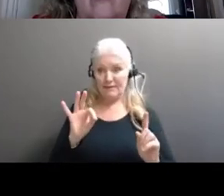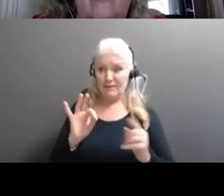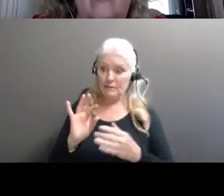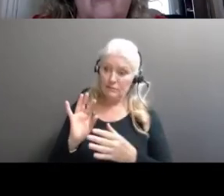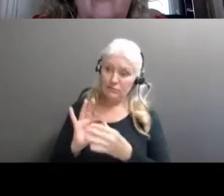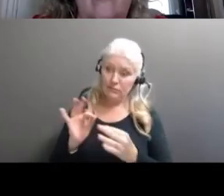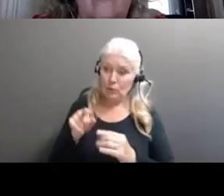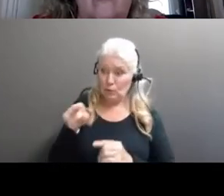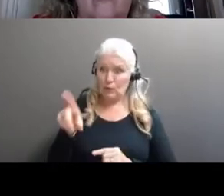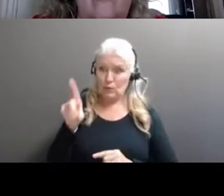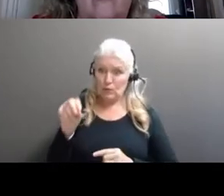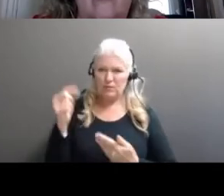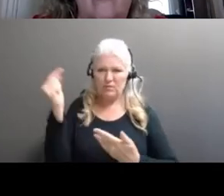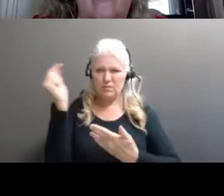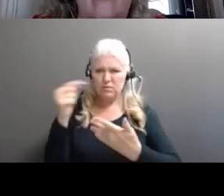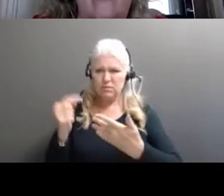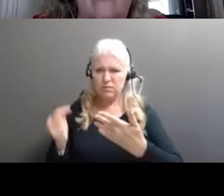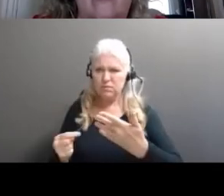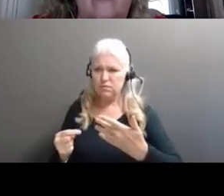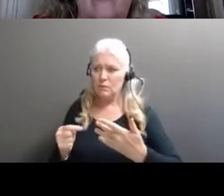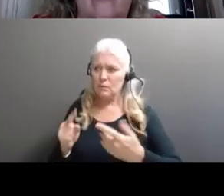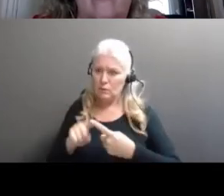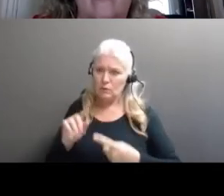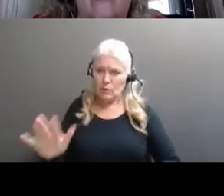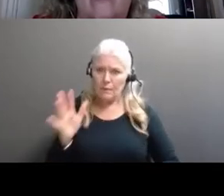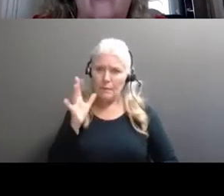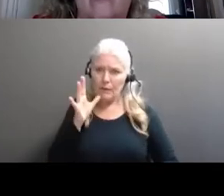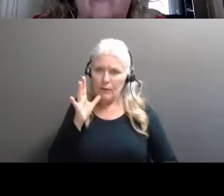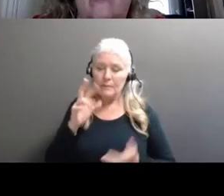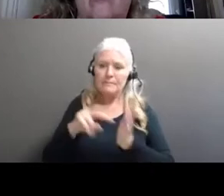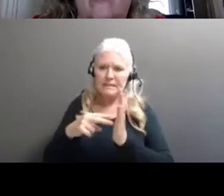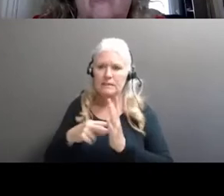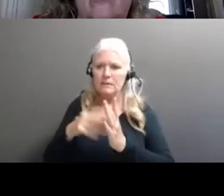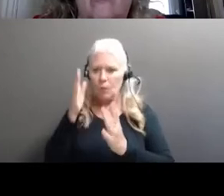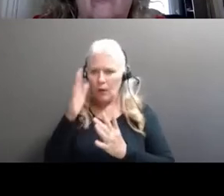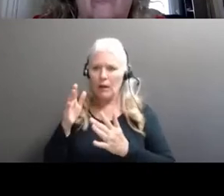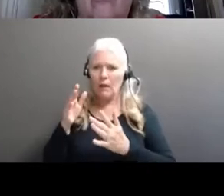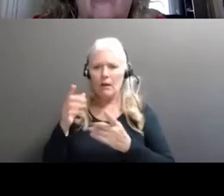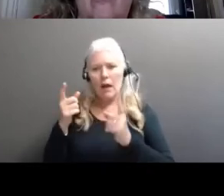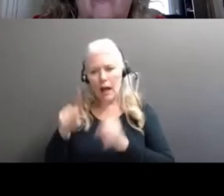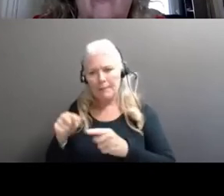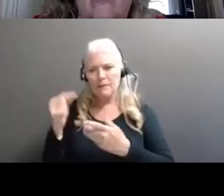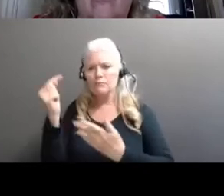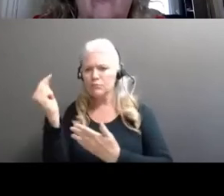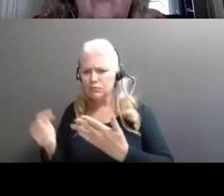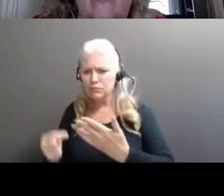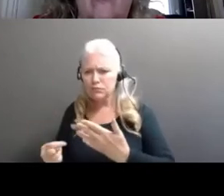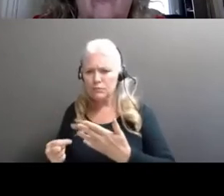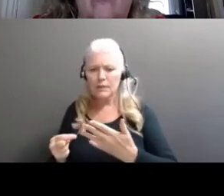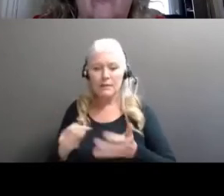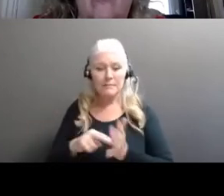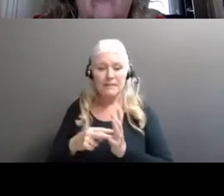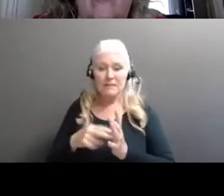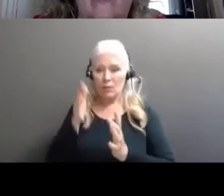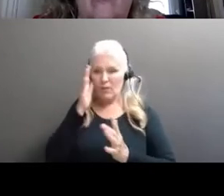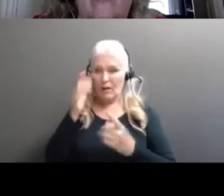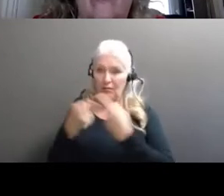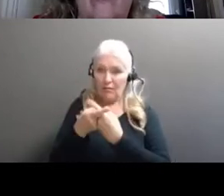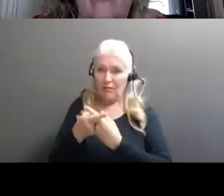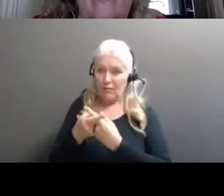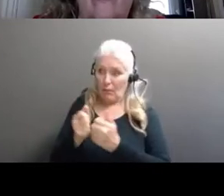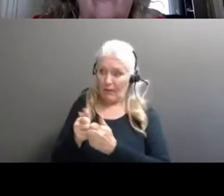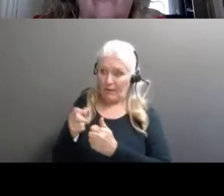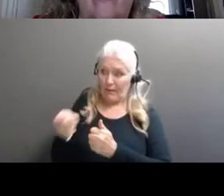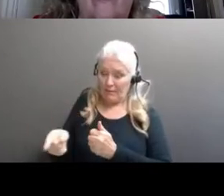therefore X, Y, or Z. Mm-hmm. That's not going to work for him, but it's not going to work for her either. Yeah, that's an important